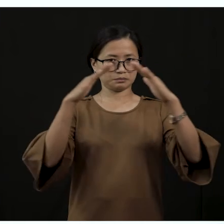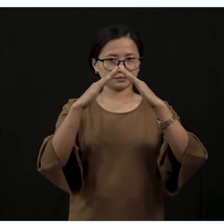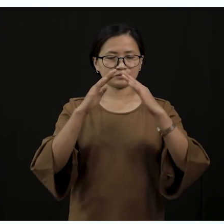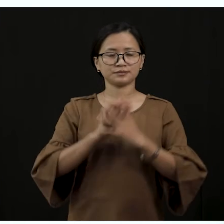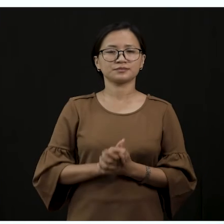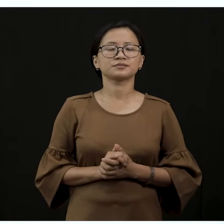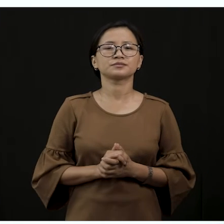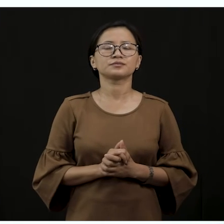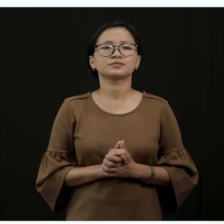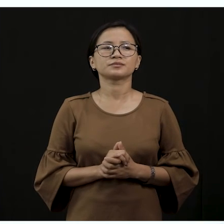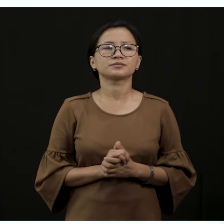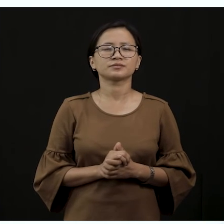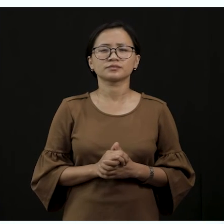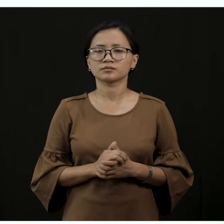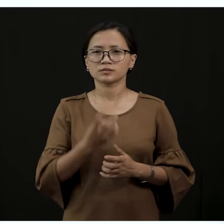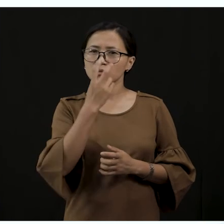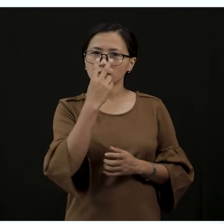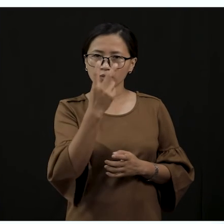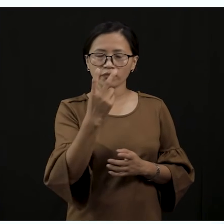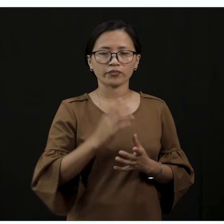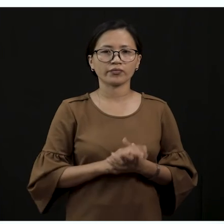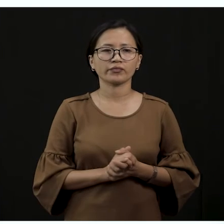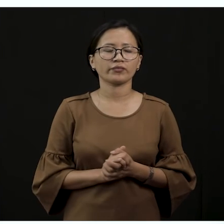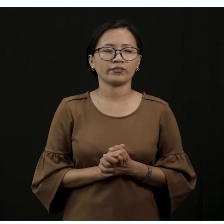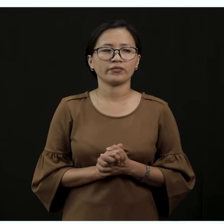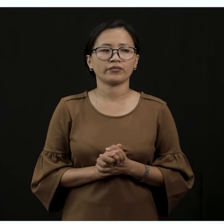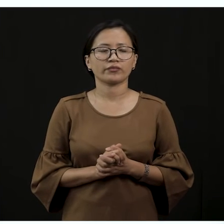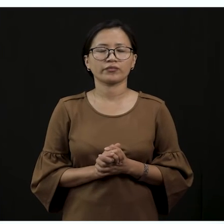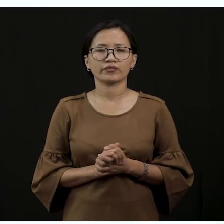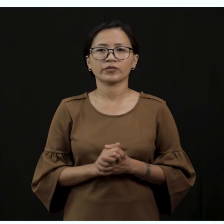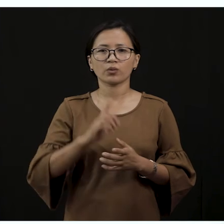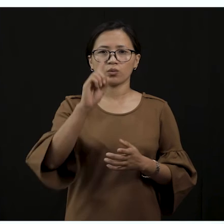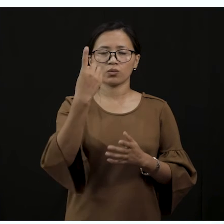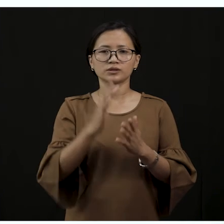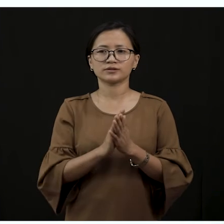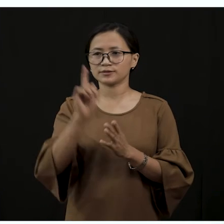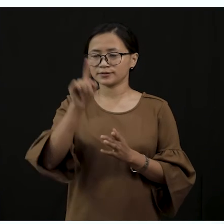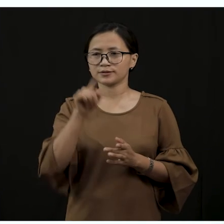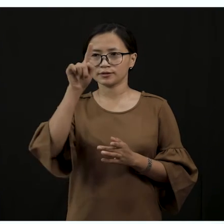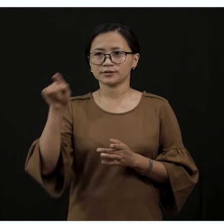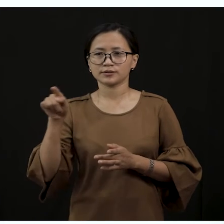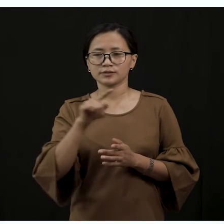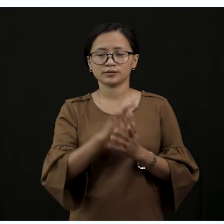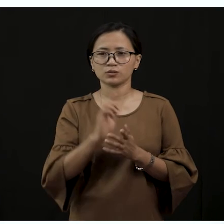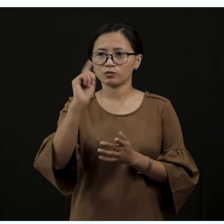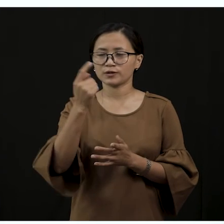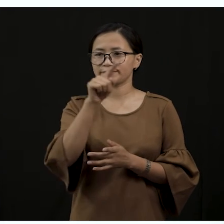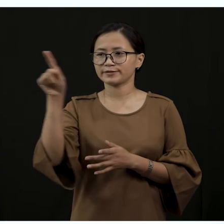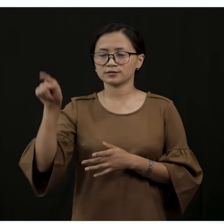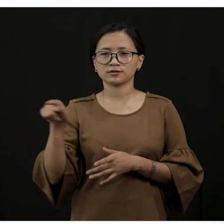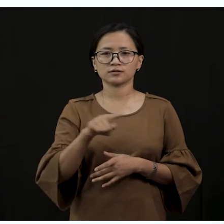right? Yes. Look carefully. This is one triangle. This is one